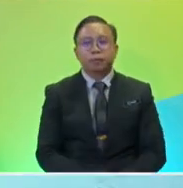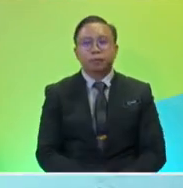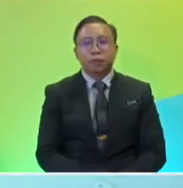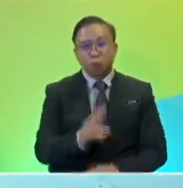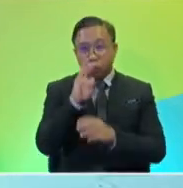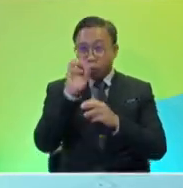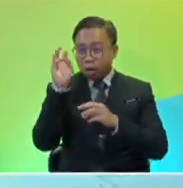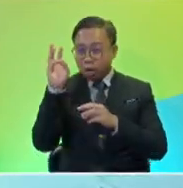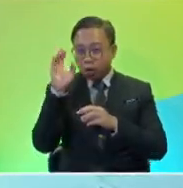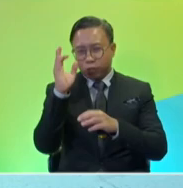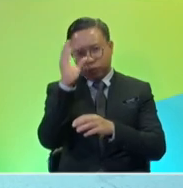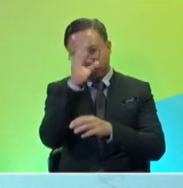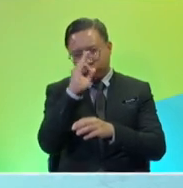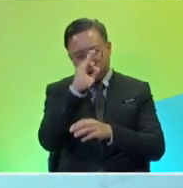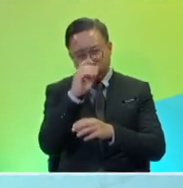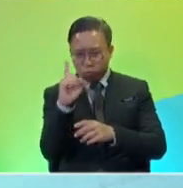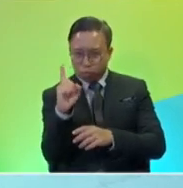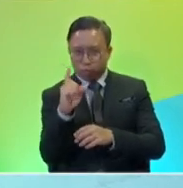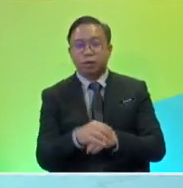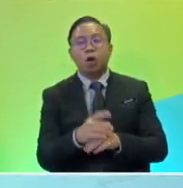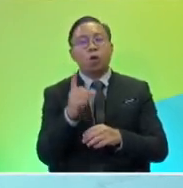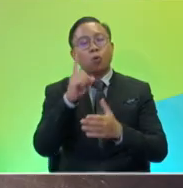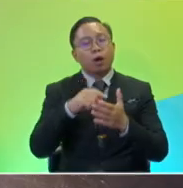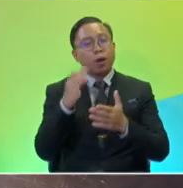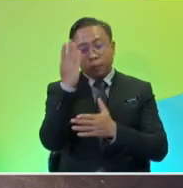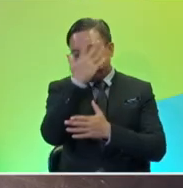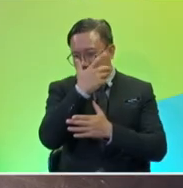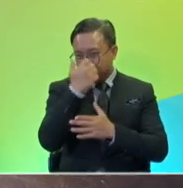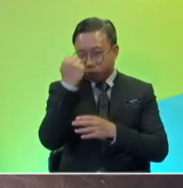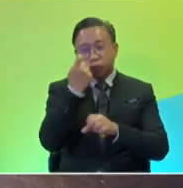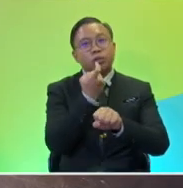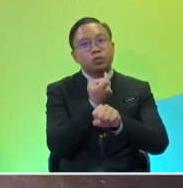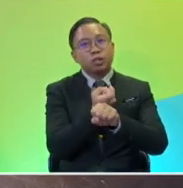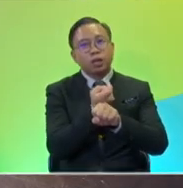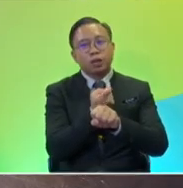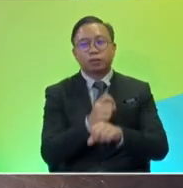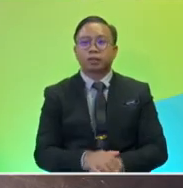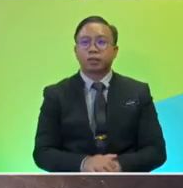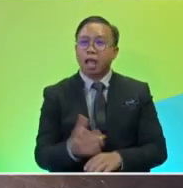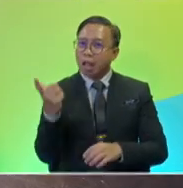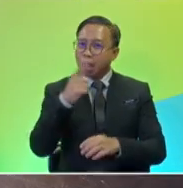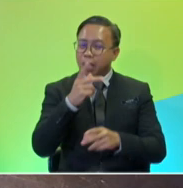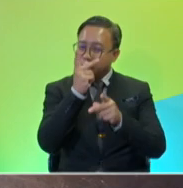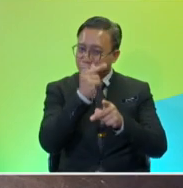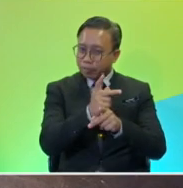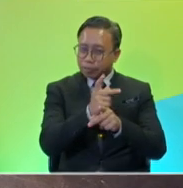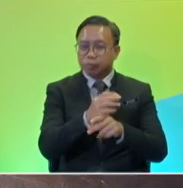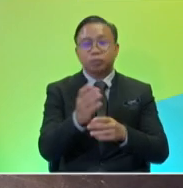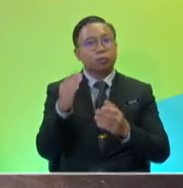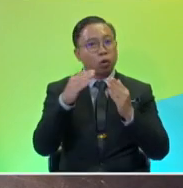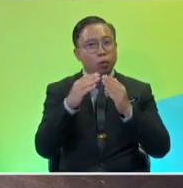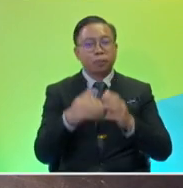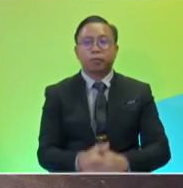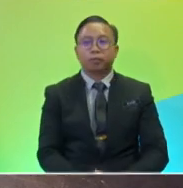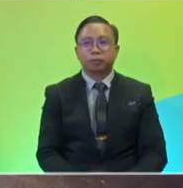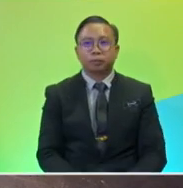Wow, I found one. What a beautiful shell. Let me take it home.